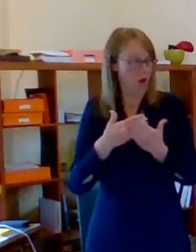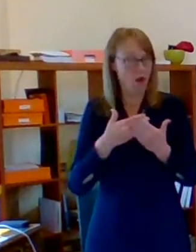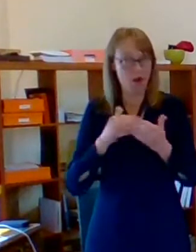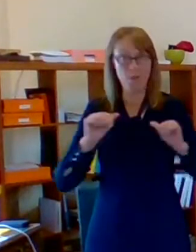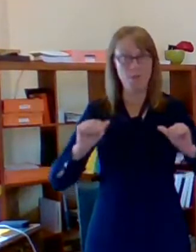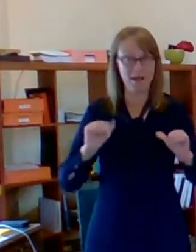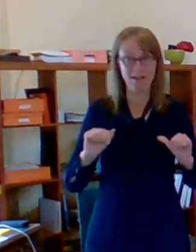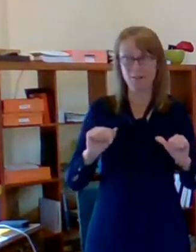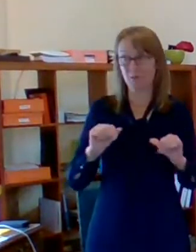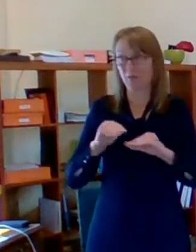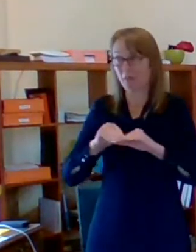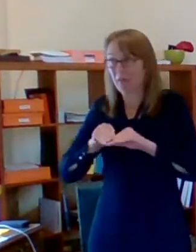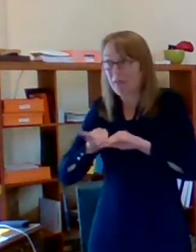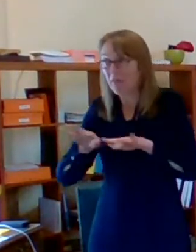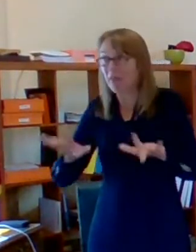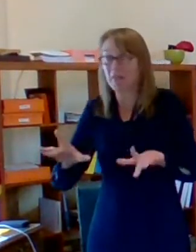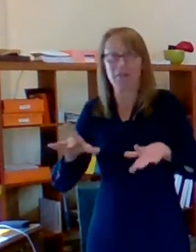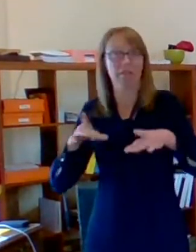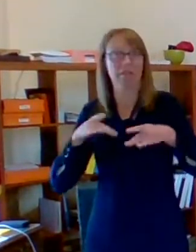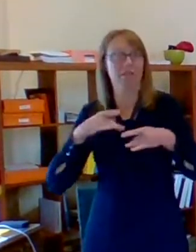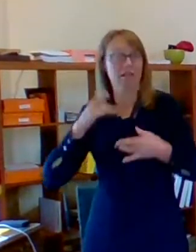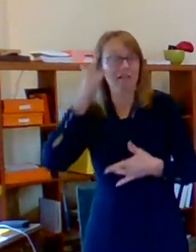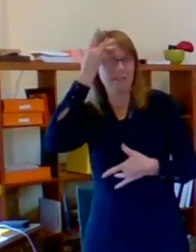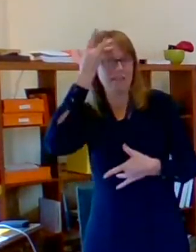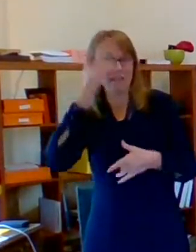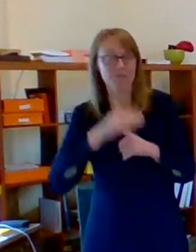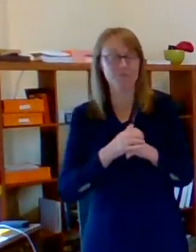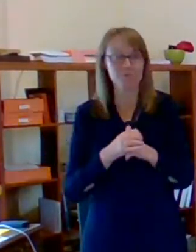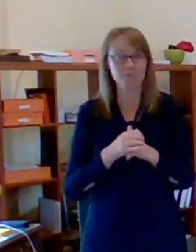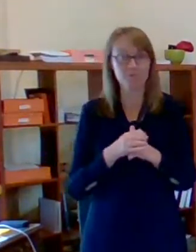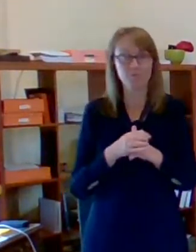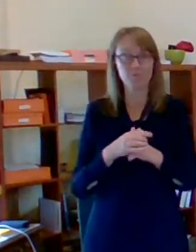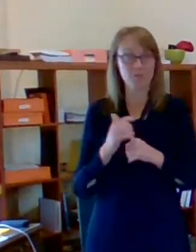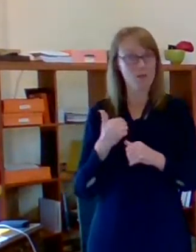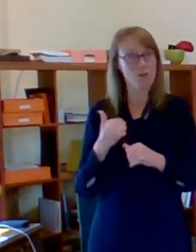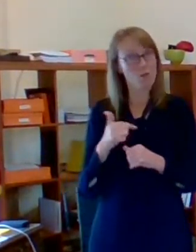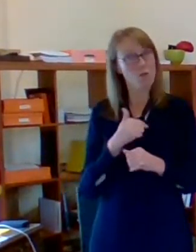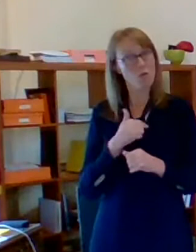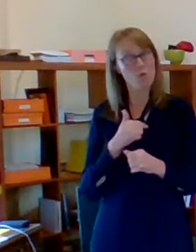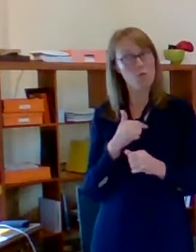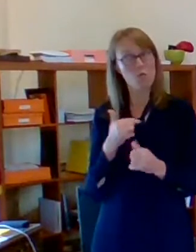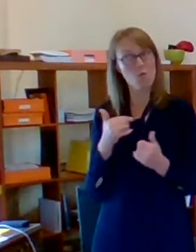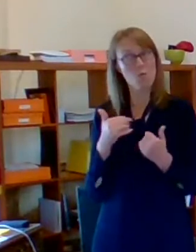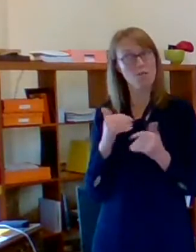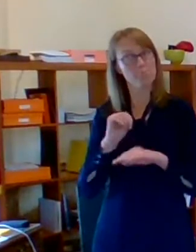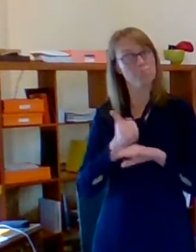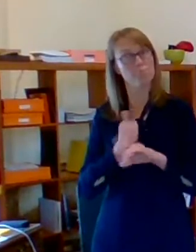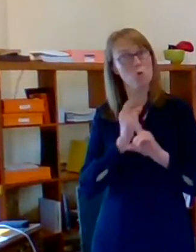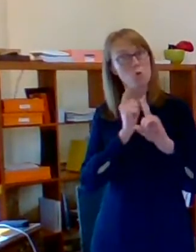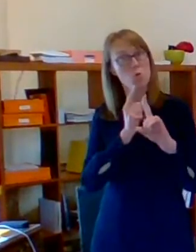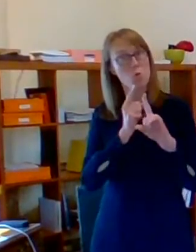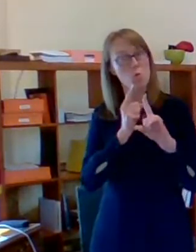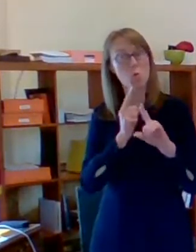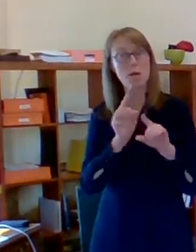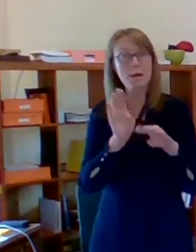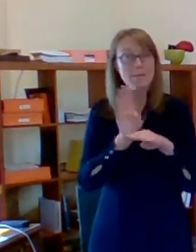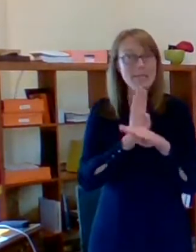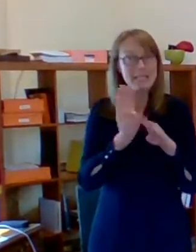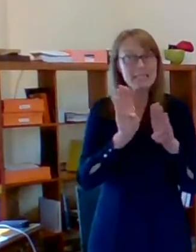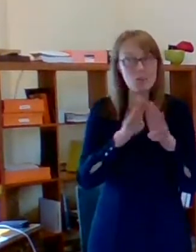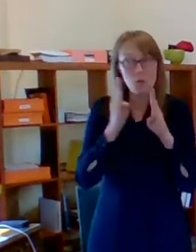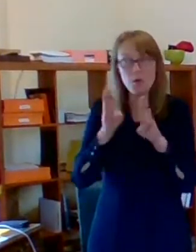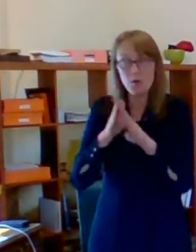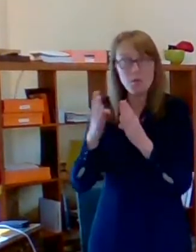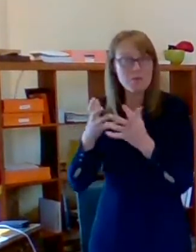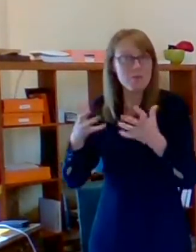as possible, because that causes people to lose jobs, and that's its own kind of struggle. So, a couple questions